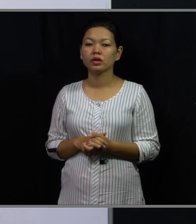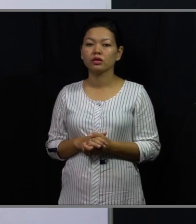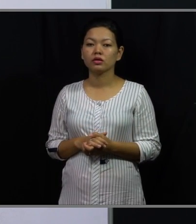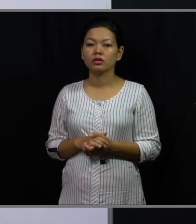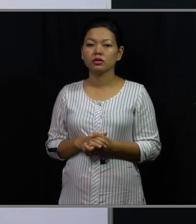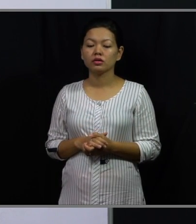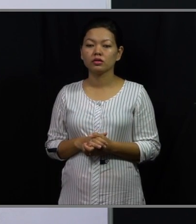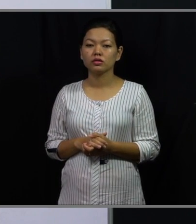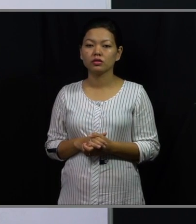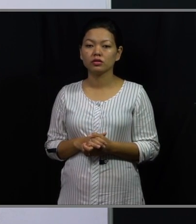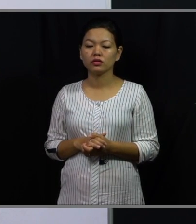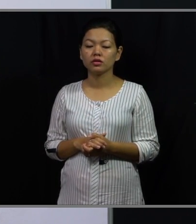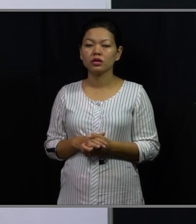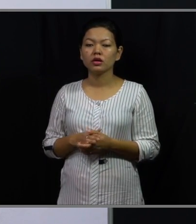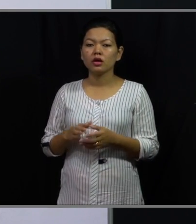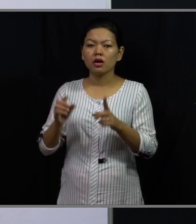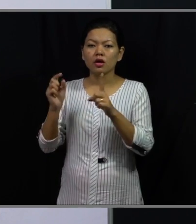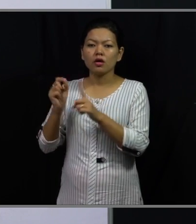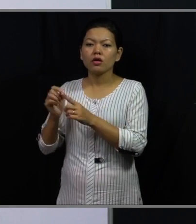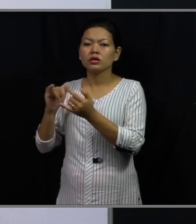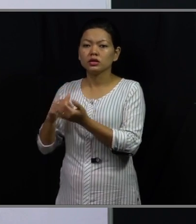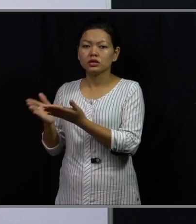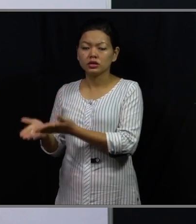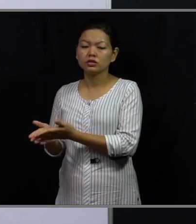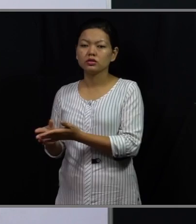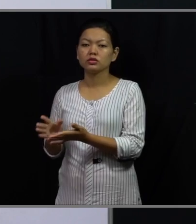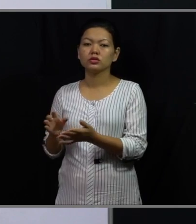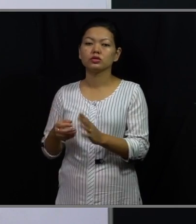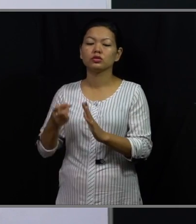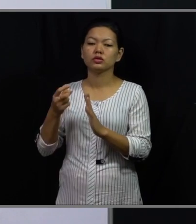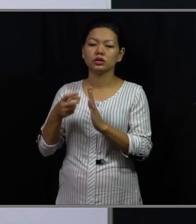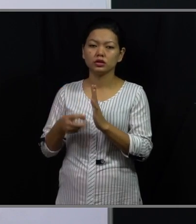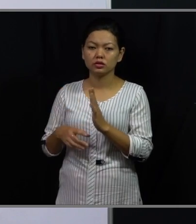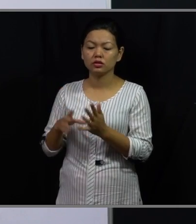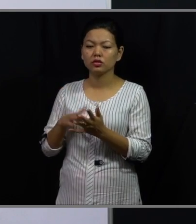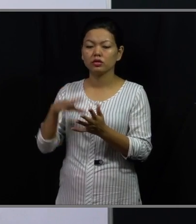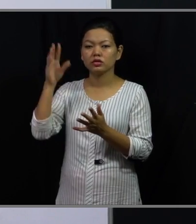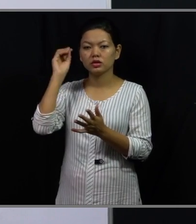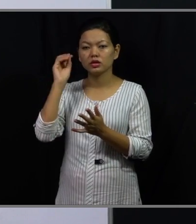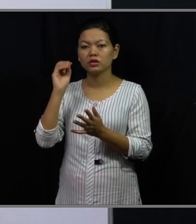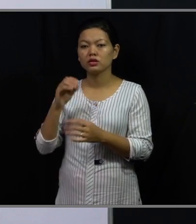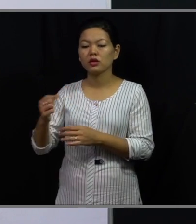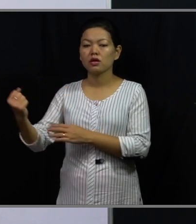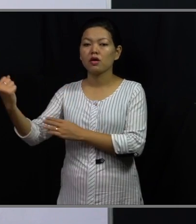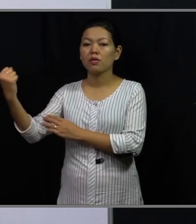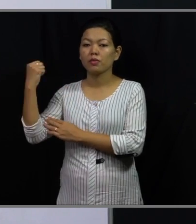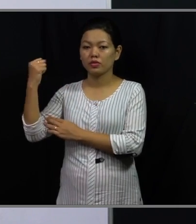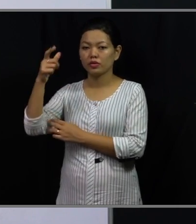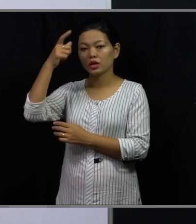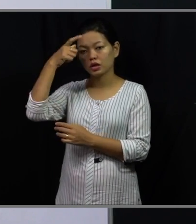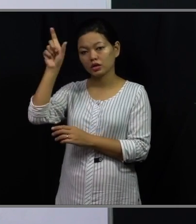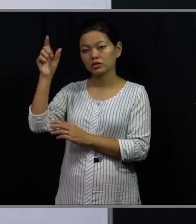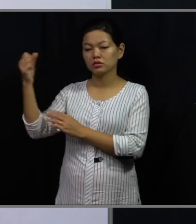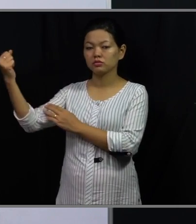And when we talk about political science, okay, it also deals with the concept of power, okay. It also deals with